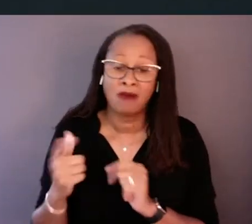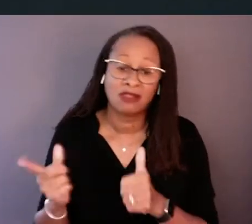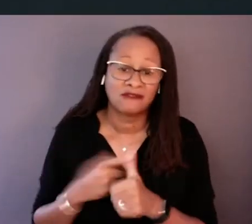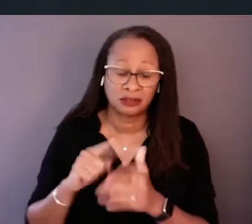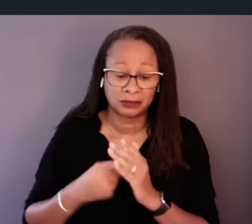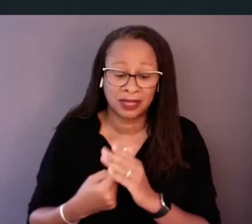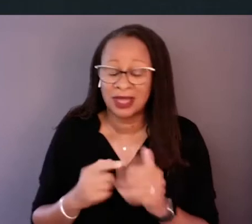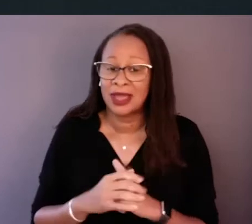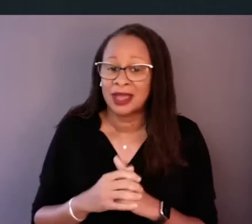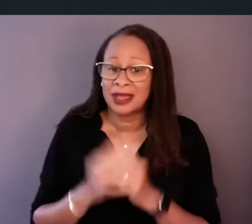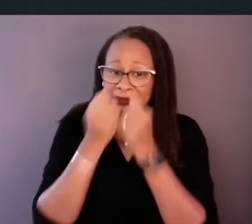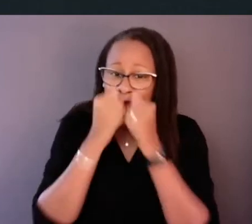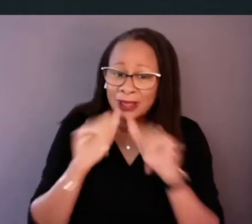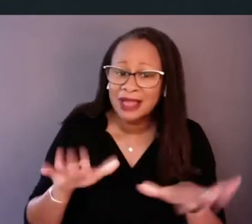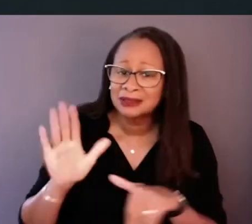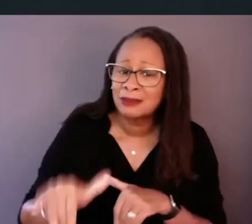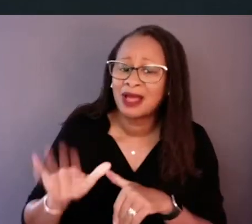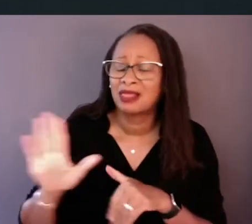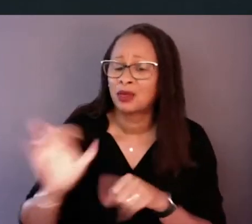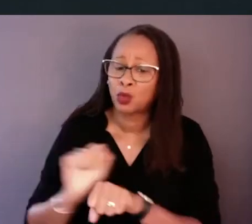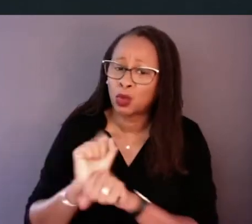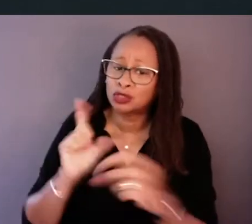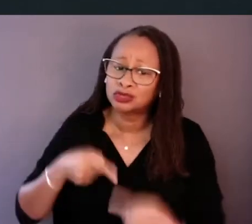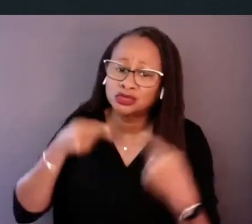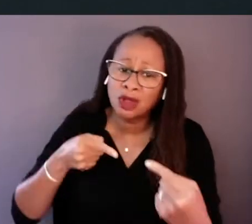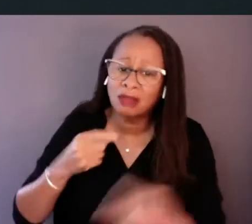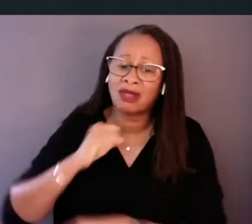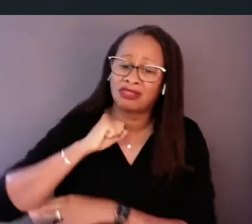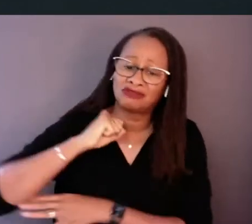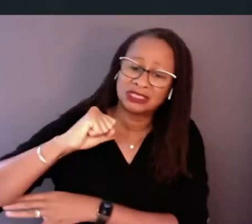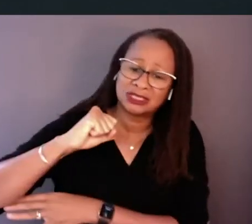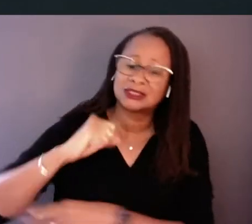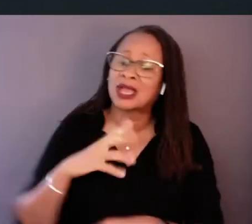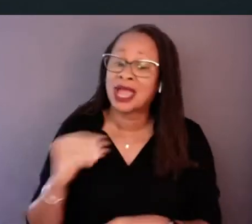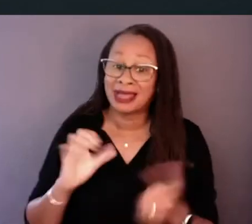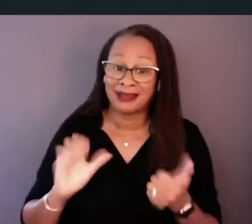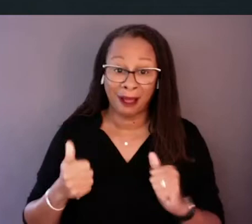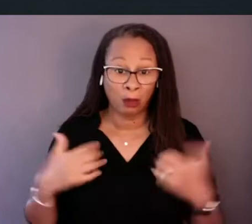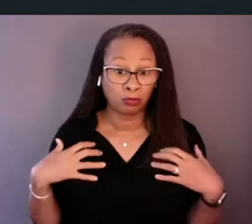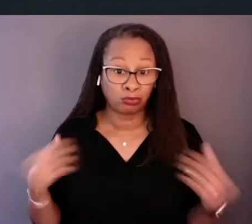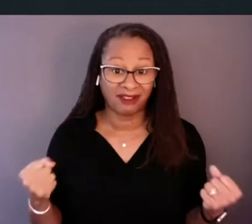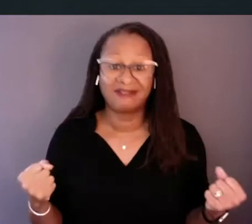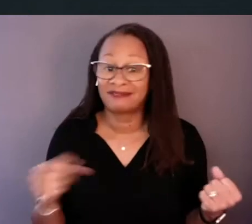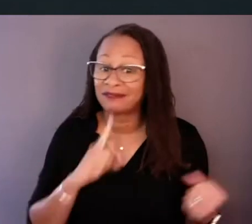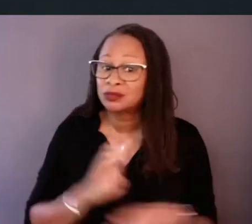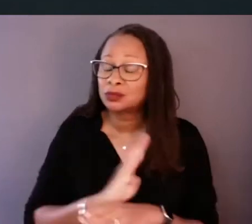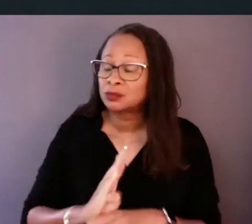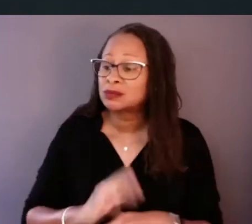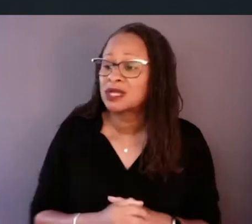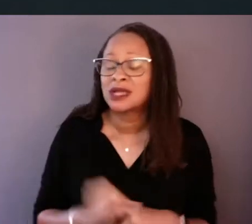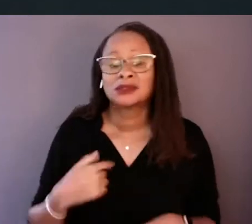struggle, their resistance, and how brave they are. So I realized that there was a